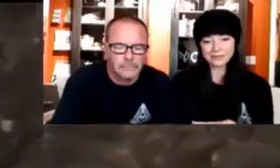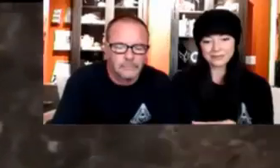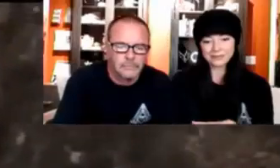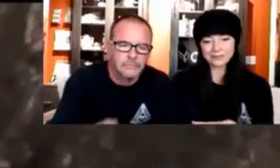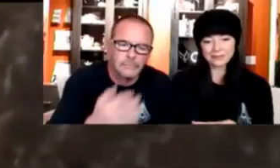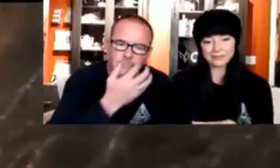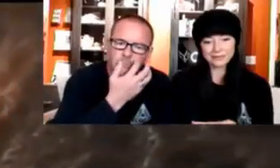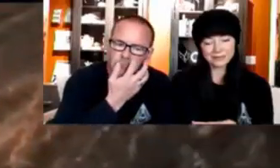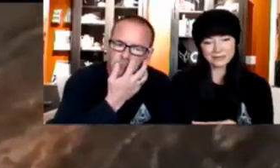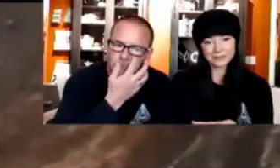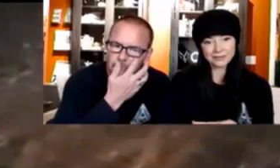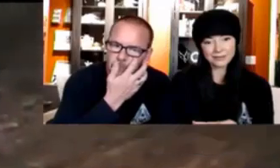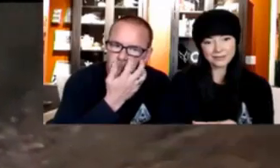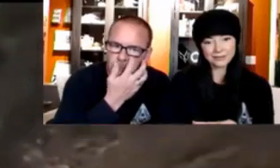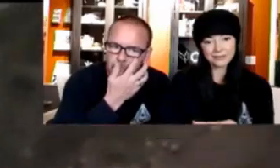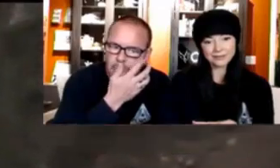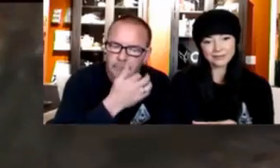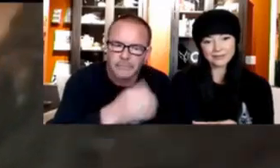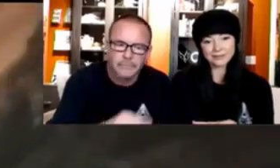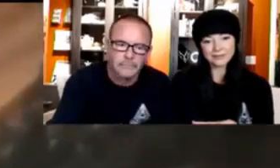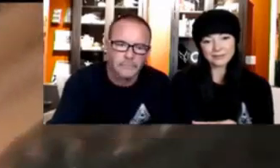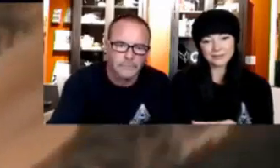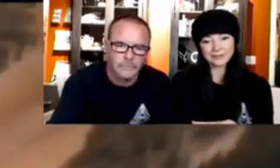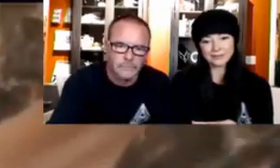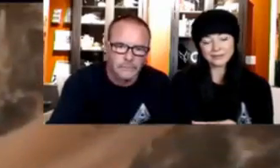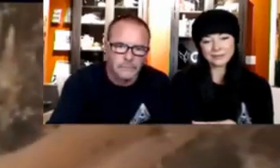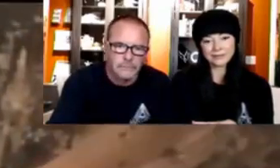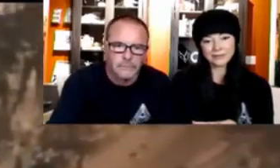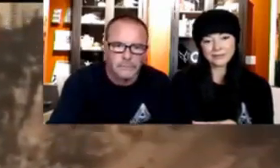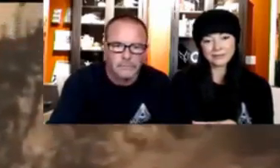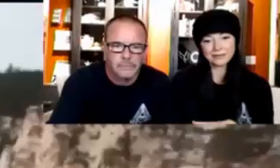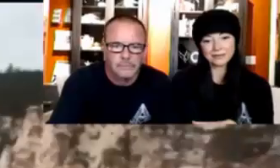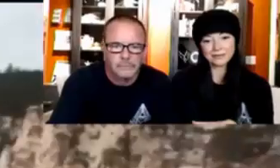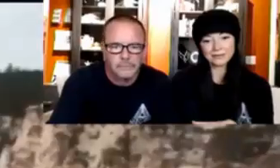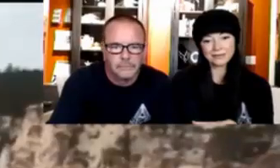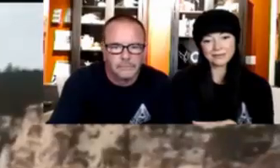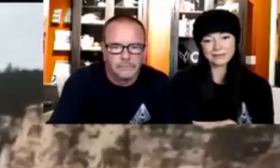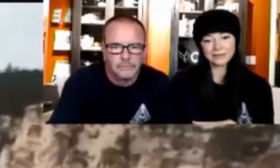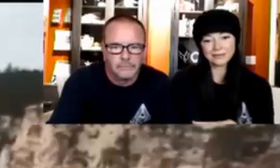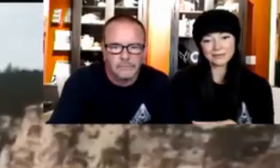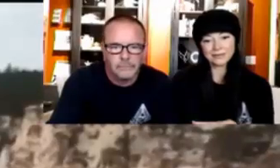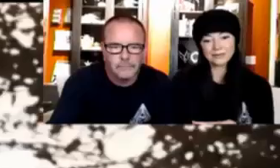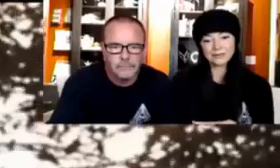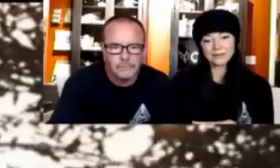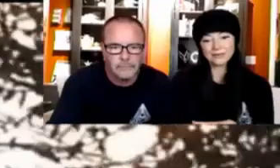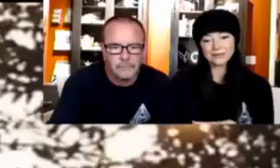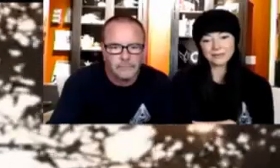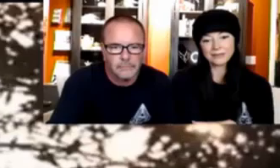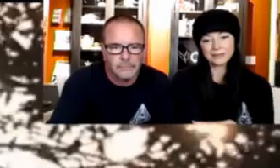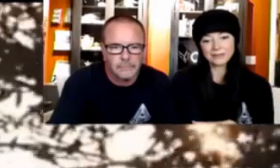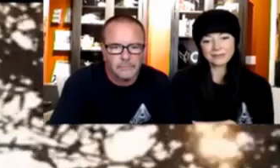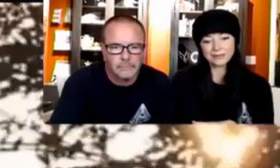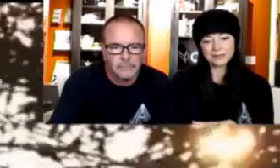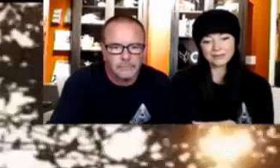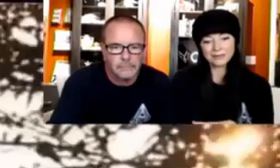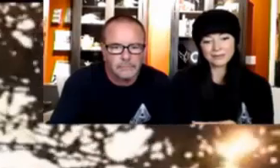rivers changed in response to the wolves. And the reason was that the regenerating